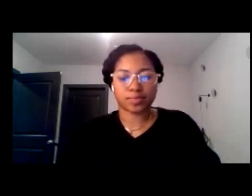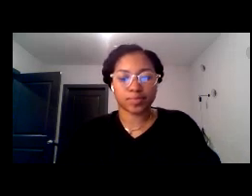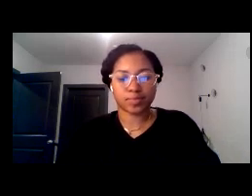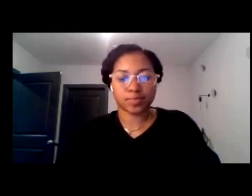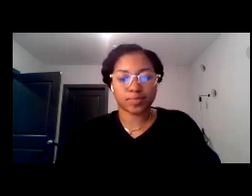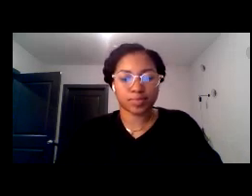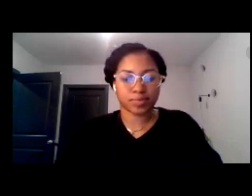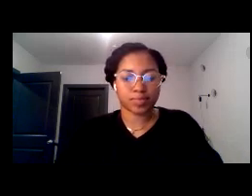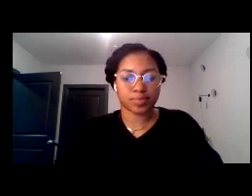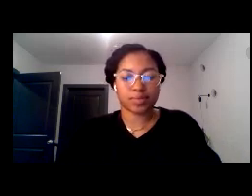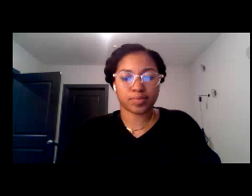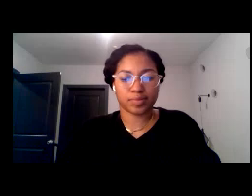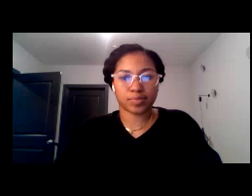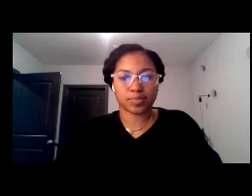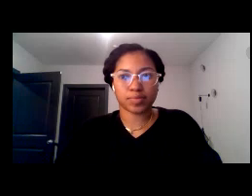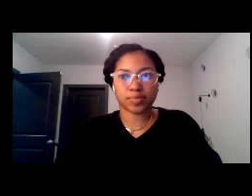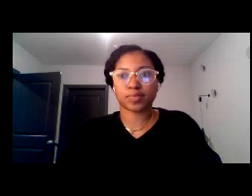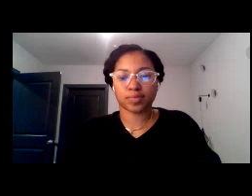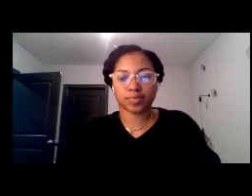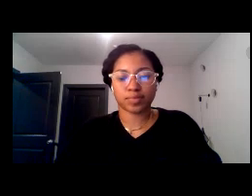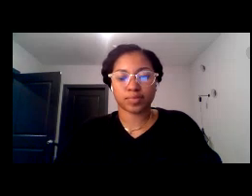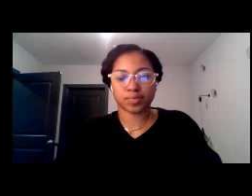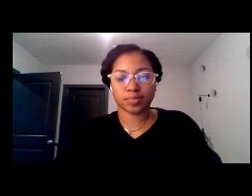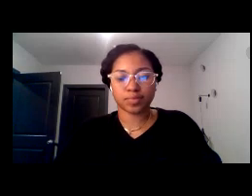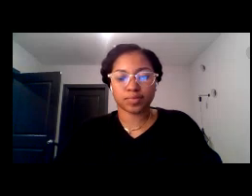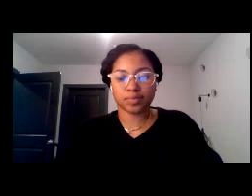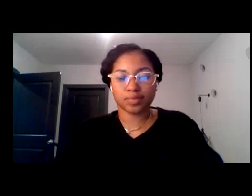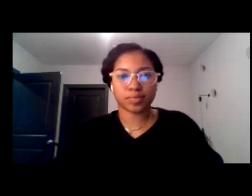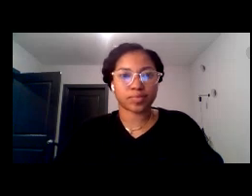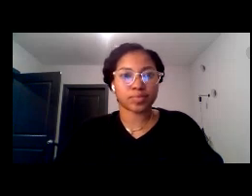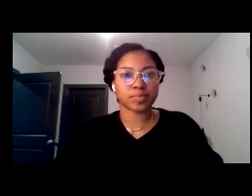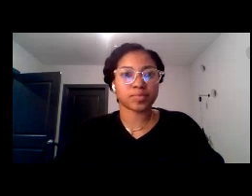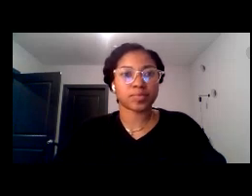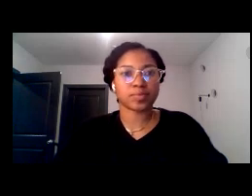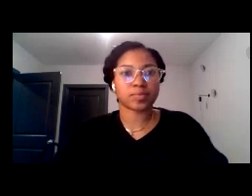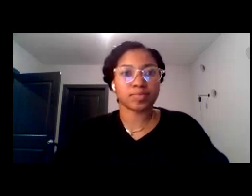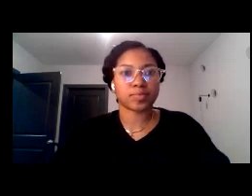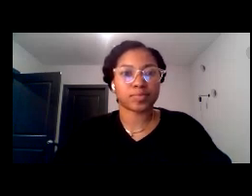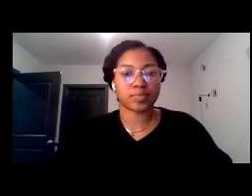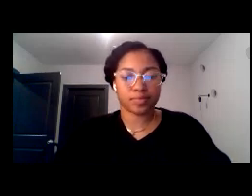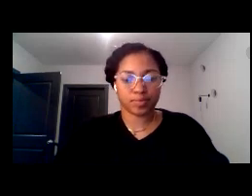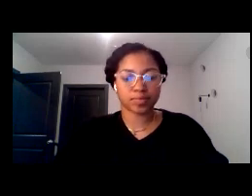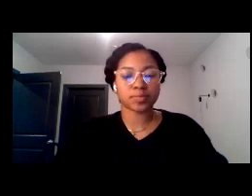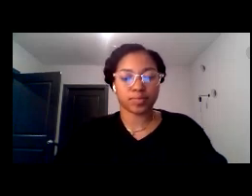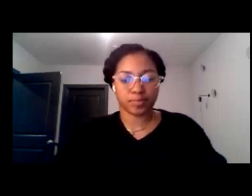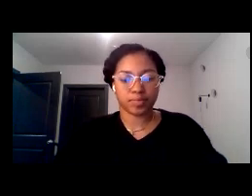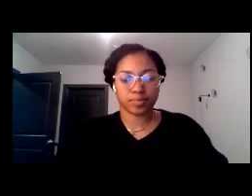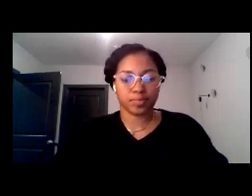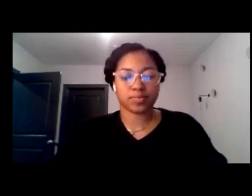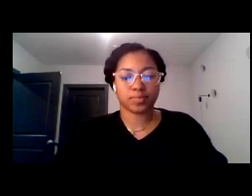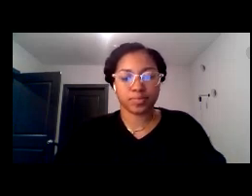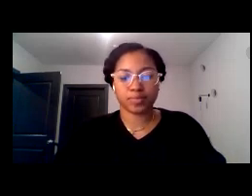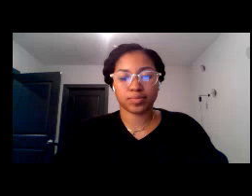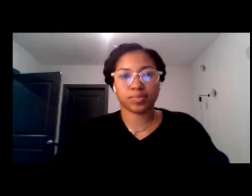August 1st, the member service agreement must be signed before August 1st.